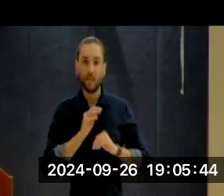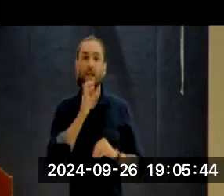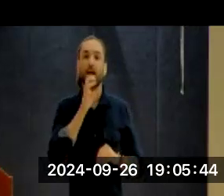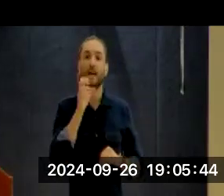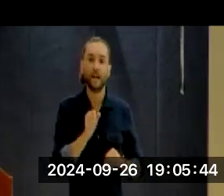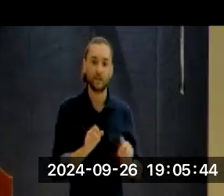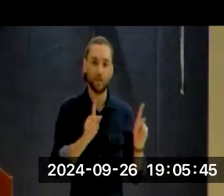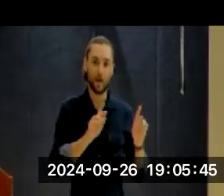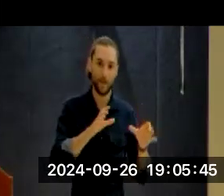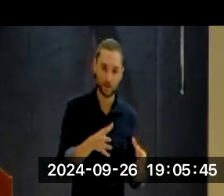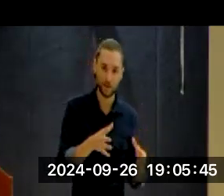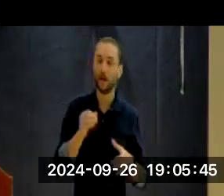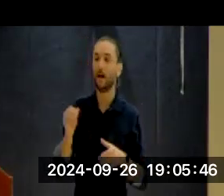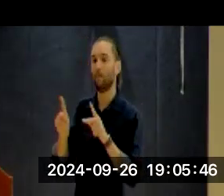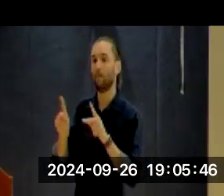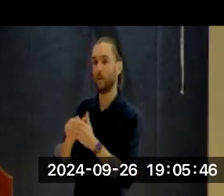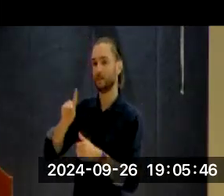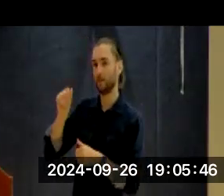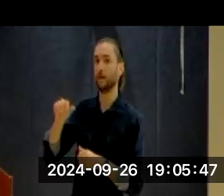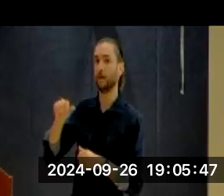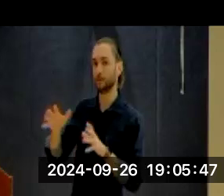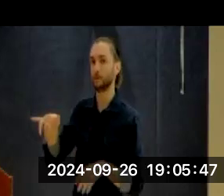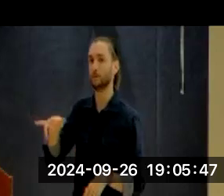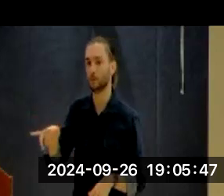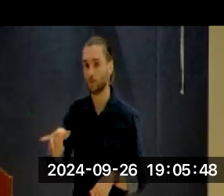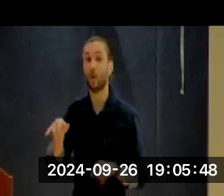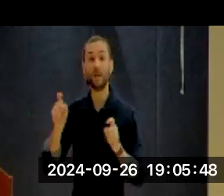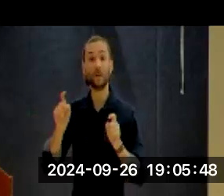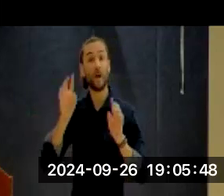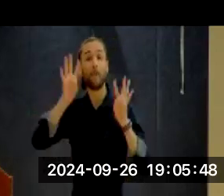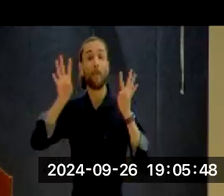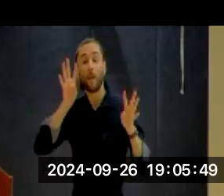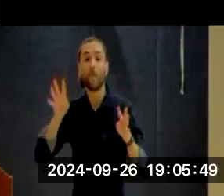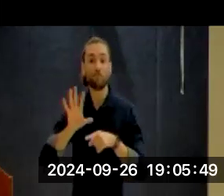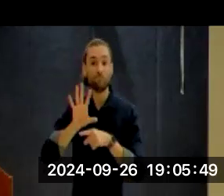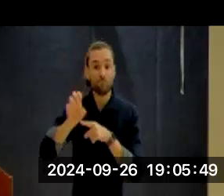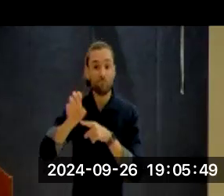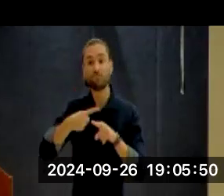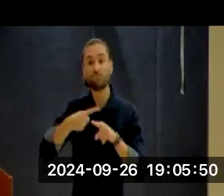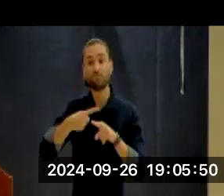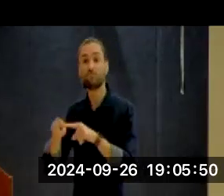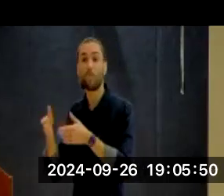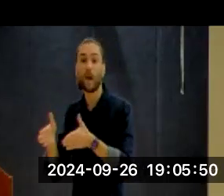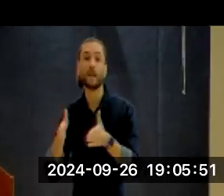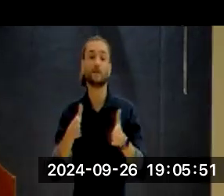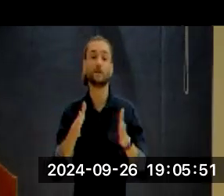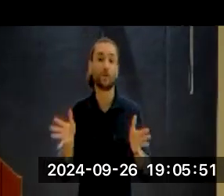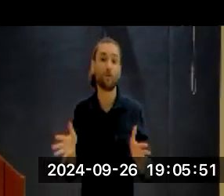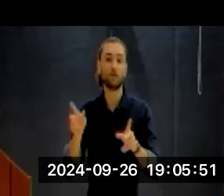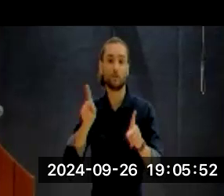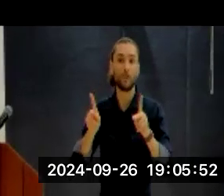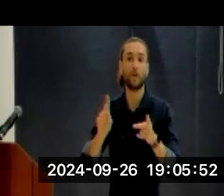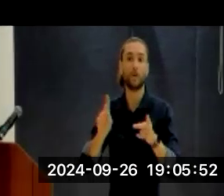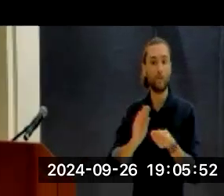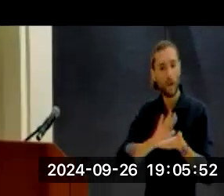and our populations with disabilities. We need to come up with creative ways to encourage people to become educated